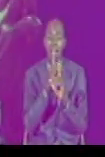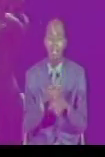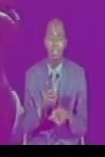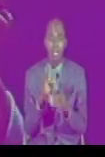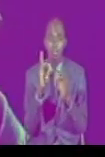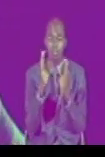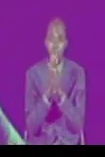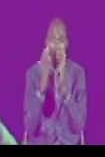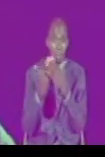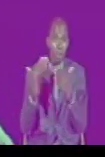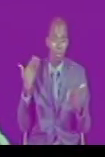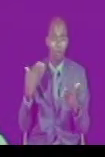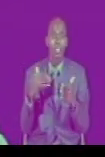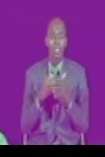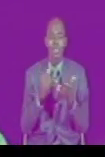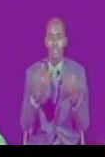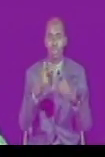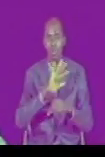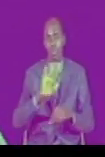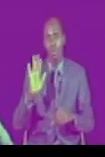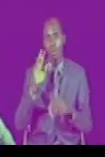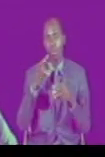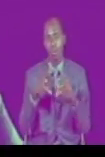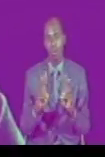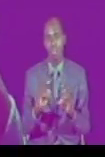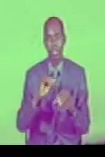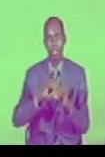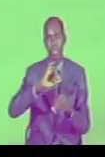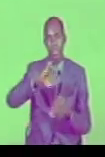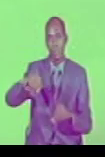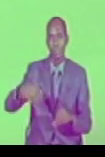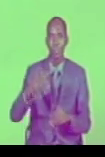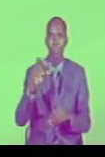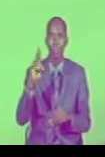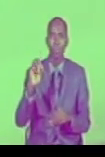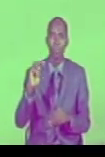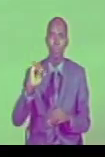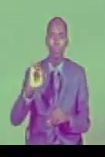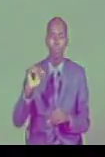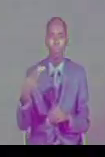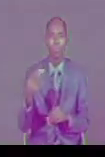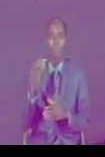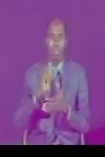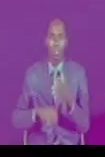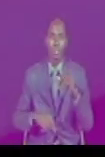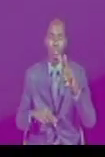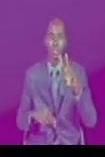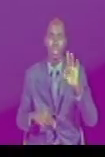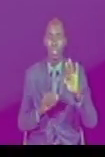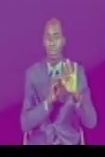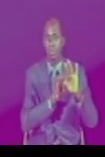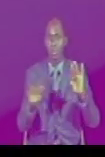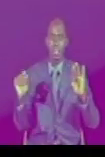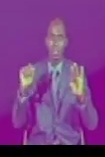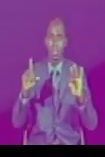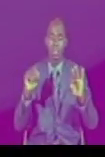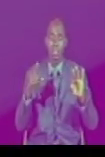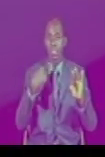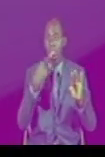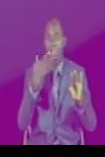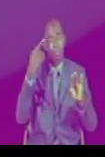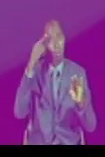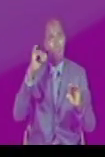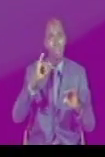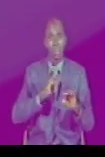way. Jeremiah chapter 29, and we're reading from verse 11. Jeremiah 29, verse 11. For I know